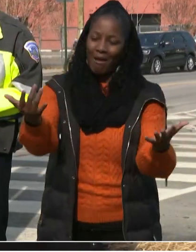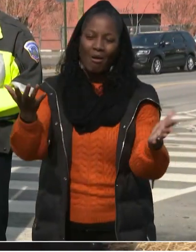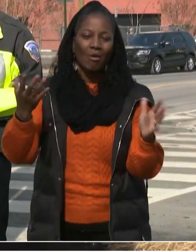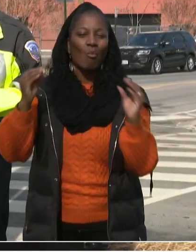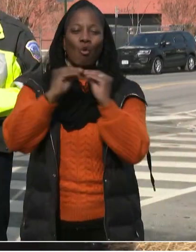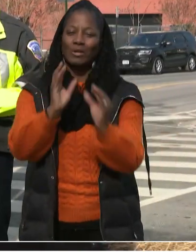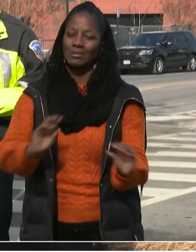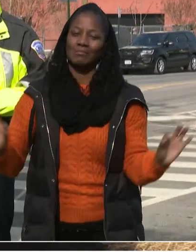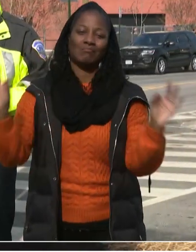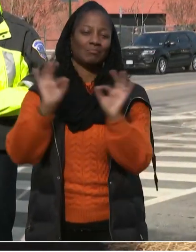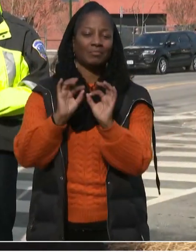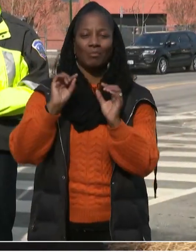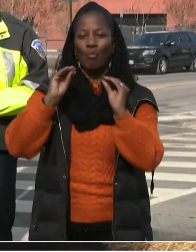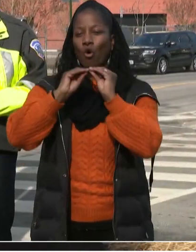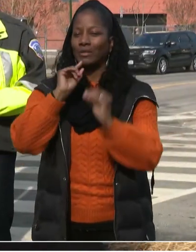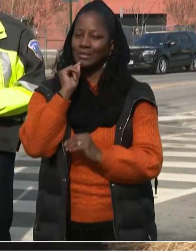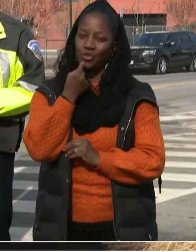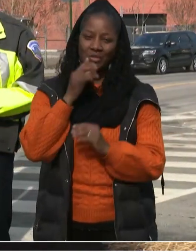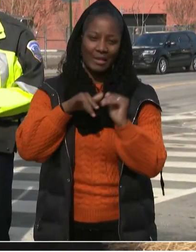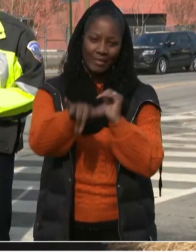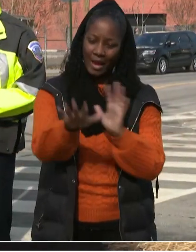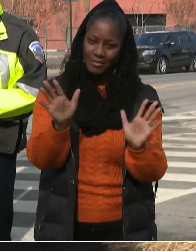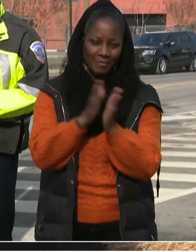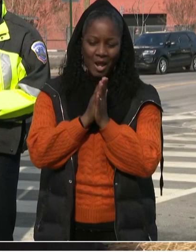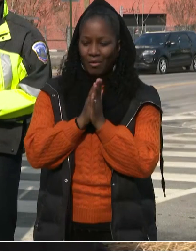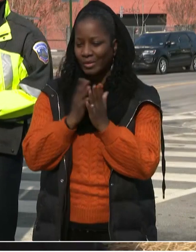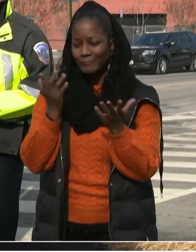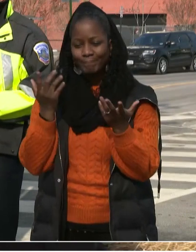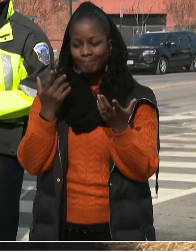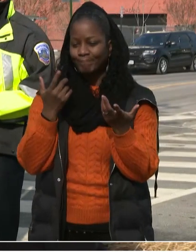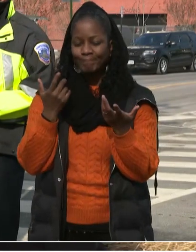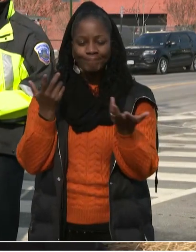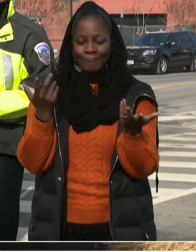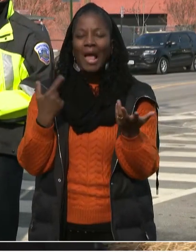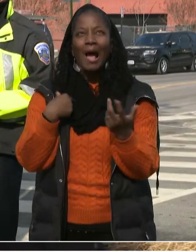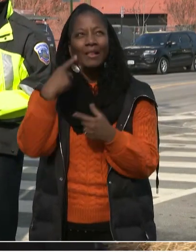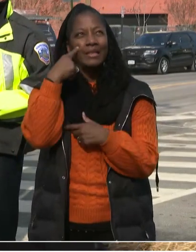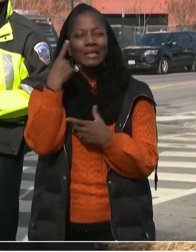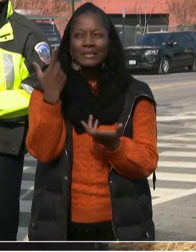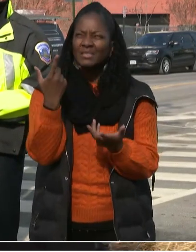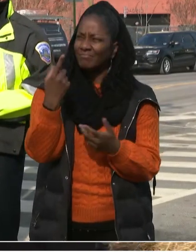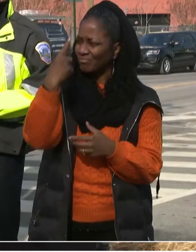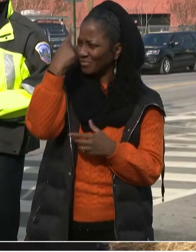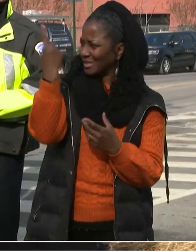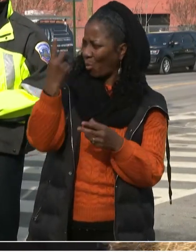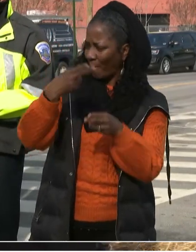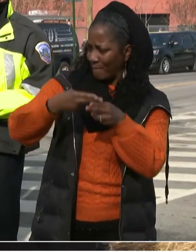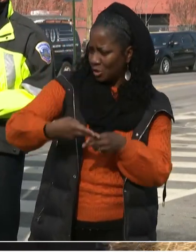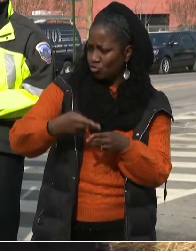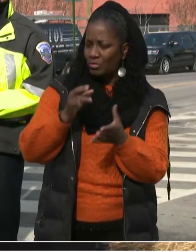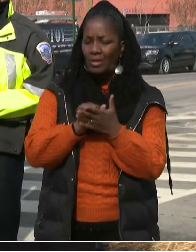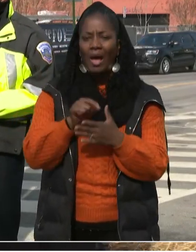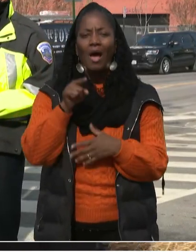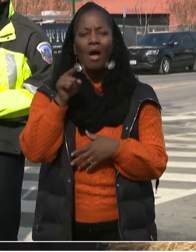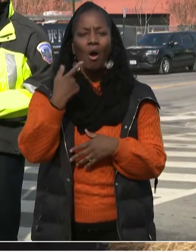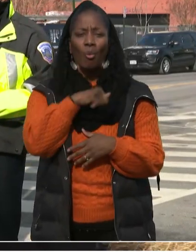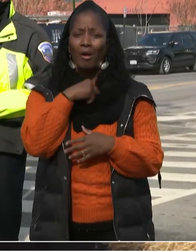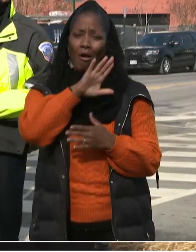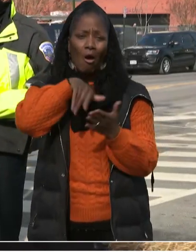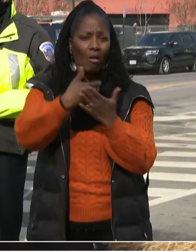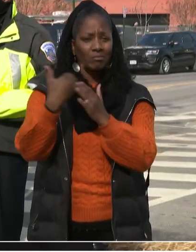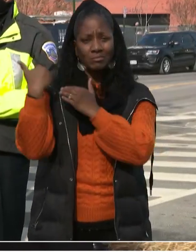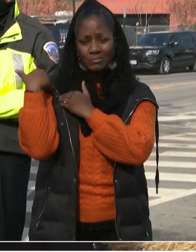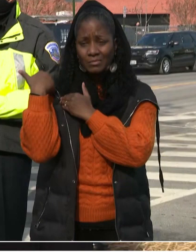more serious than that. And somebody mentioned, I think it was the chief mentioned, that we all are held